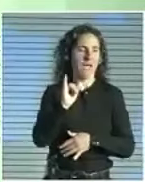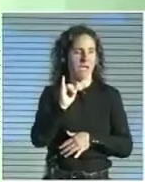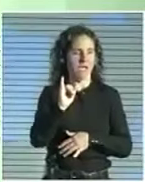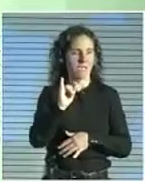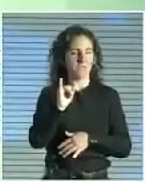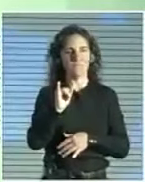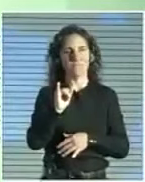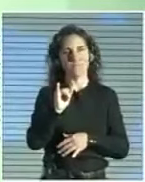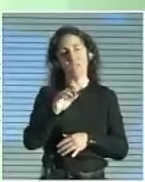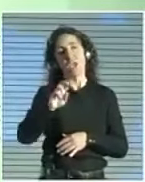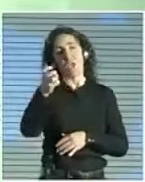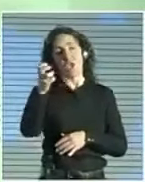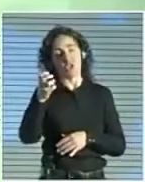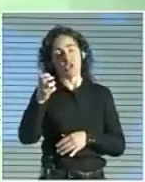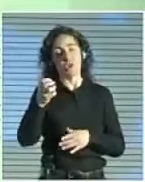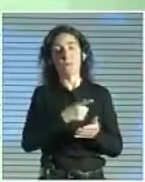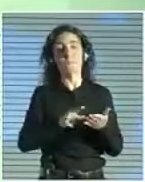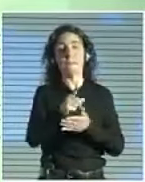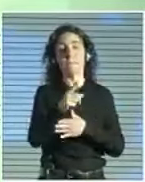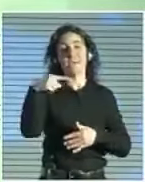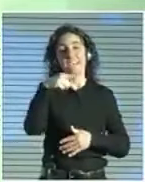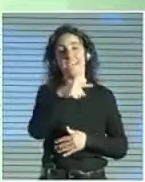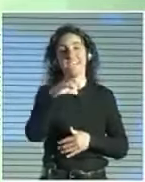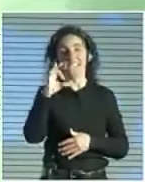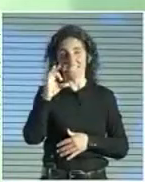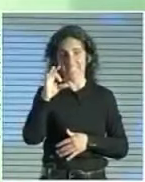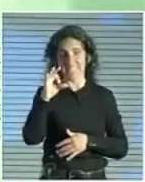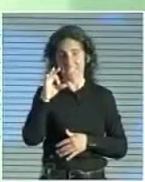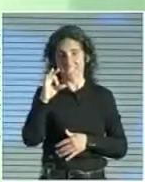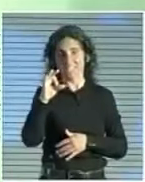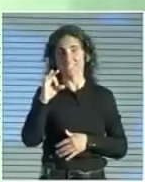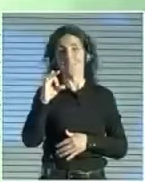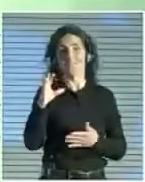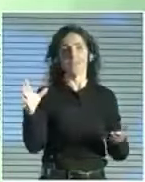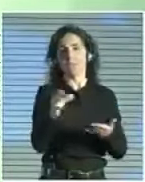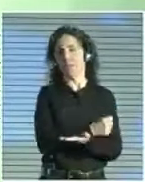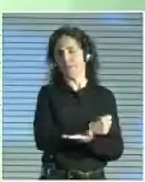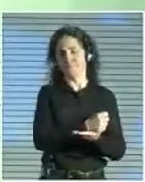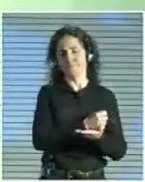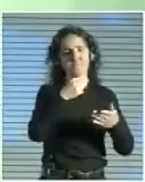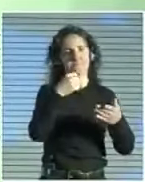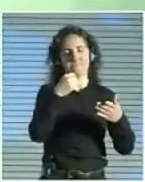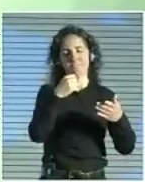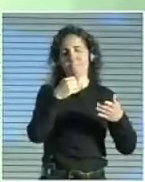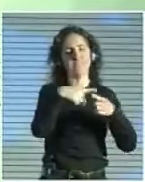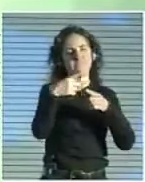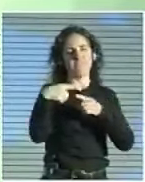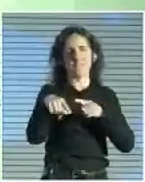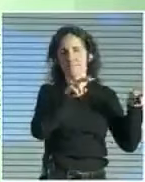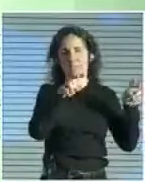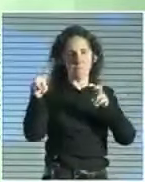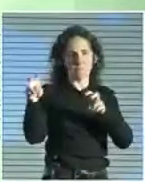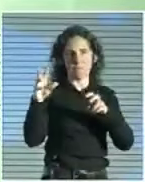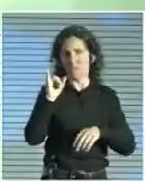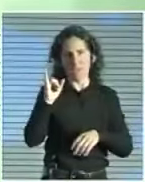country. To layer all the data layers that we have, green, gray, orange assets across the country. What is the